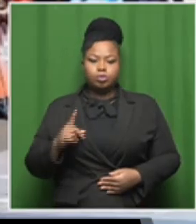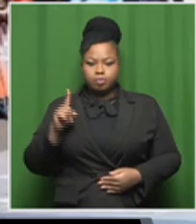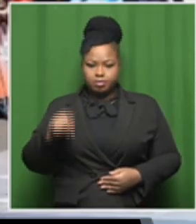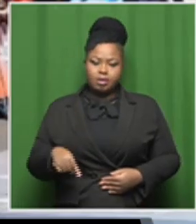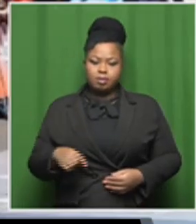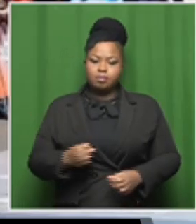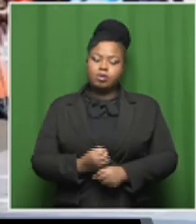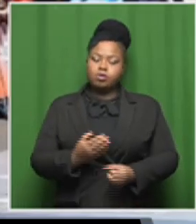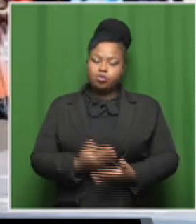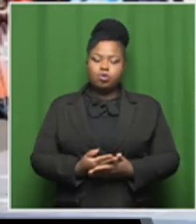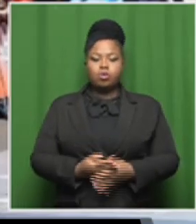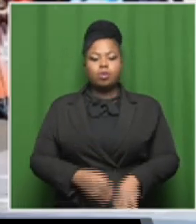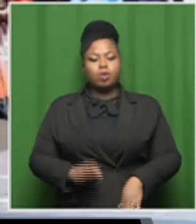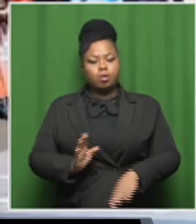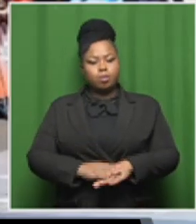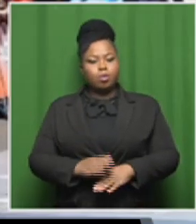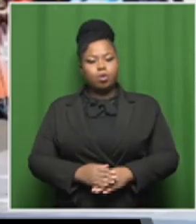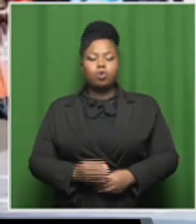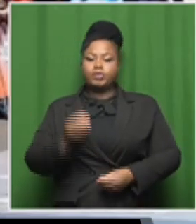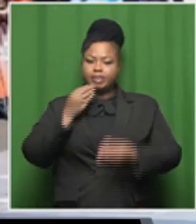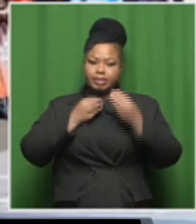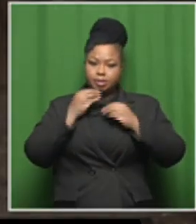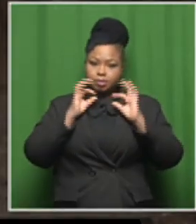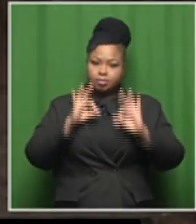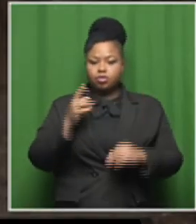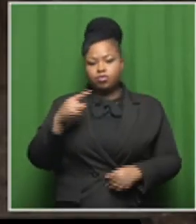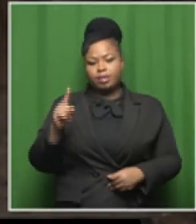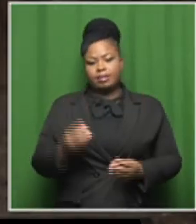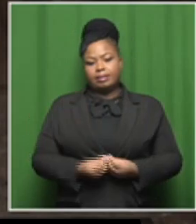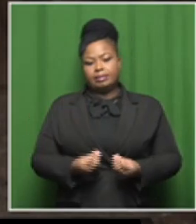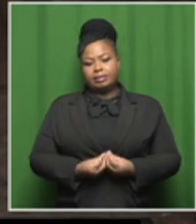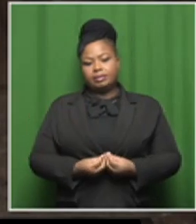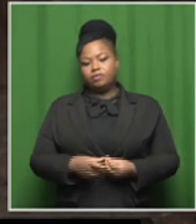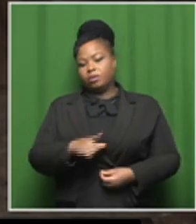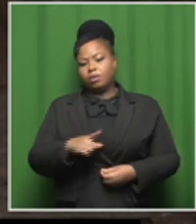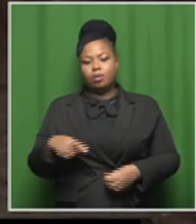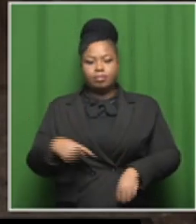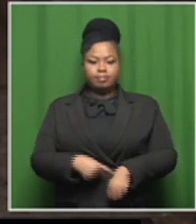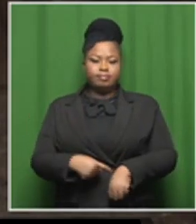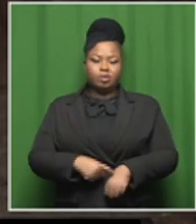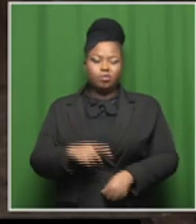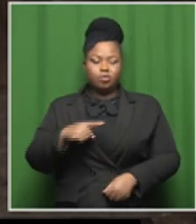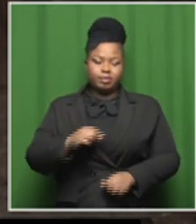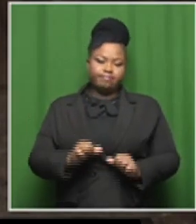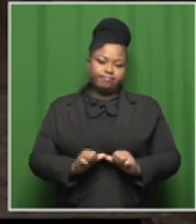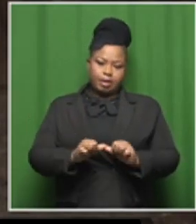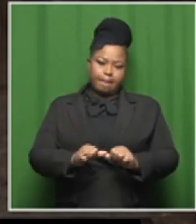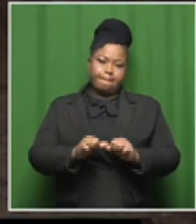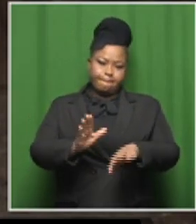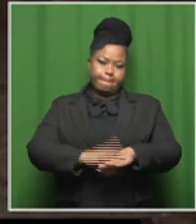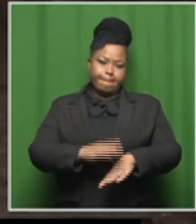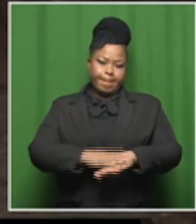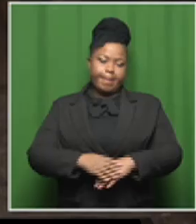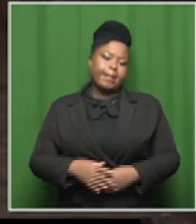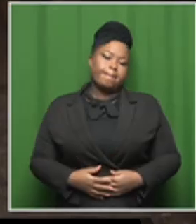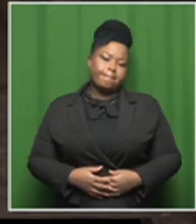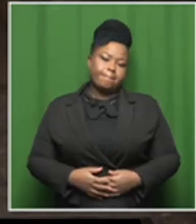sure that you're fueling and doing all the correct things over a longer period of time, but just so you can sustain all the